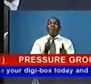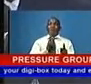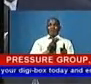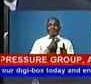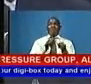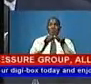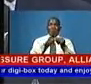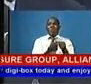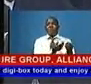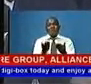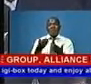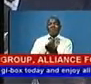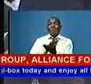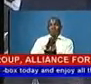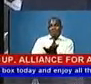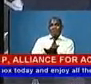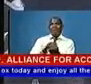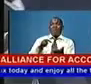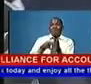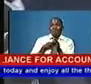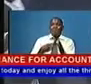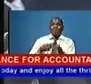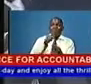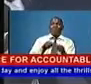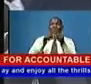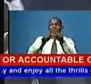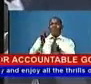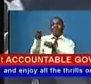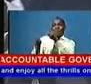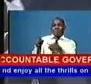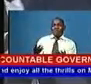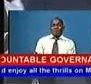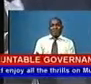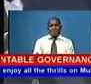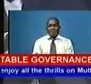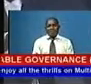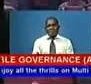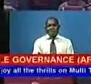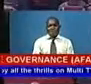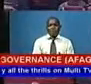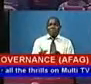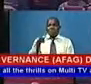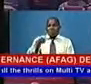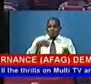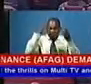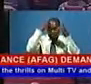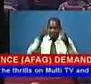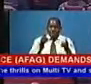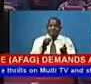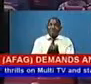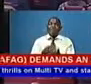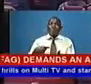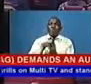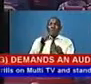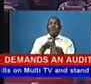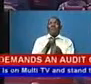ruling has been negated. Through the back door. That ruling has been negated. What ruling? That ruling, the court gave us the right to